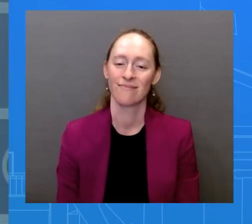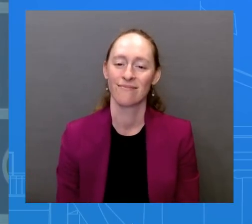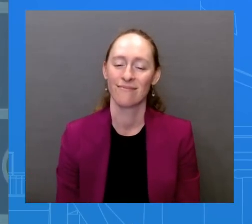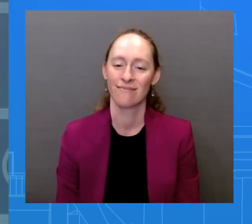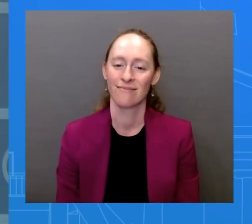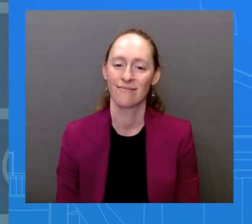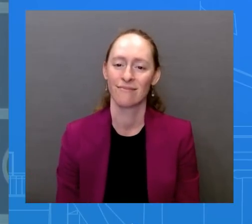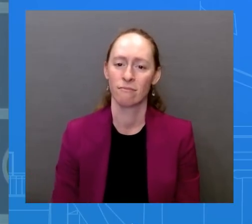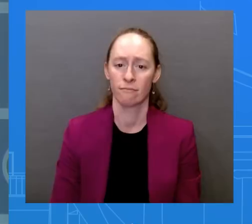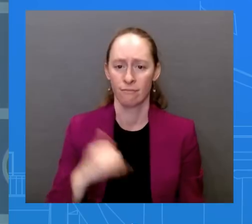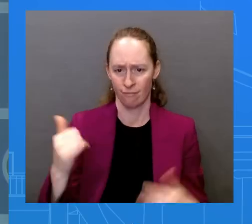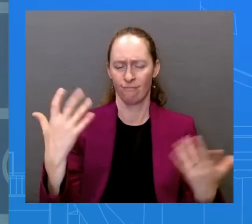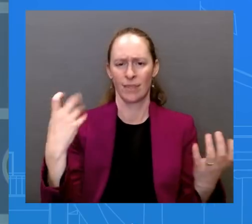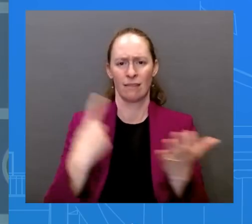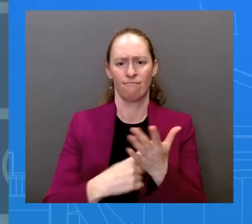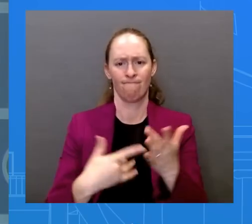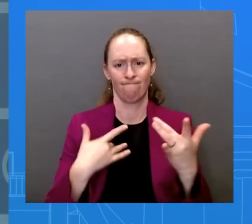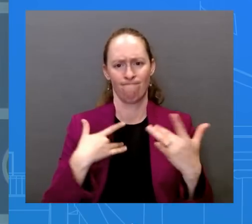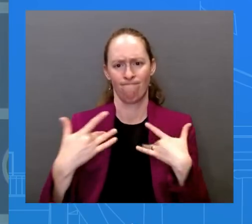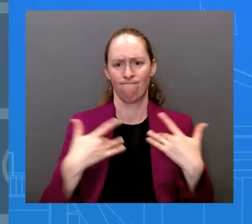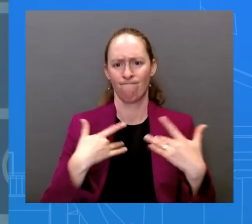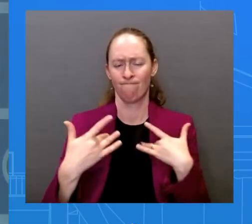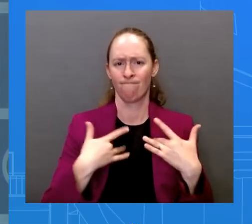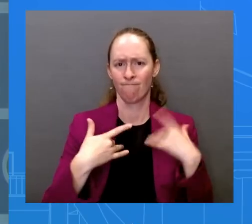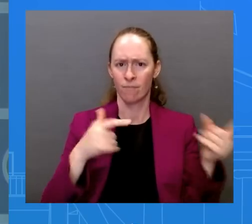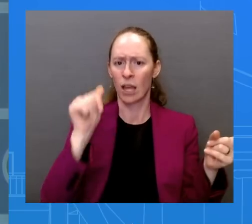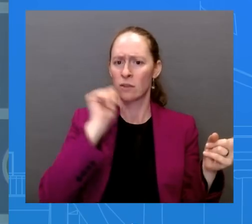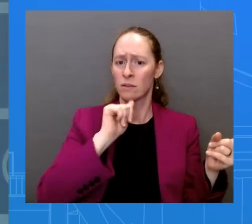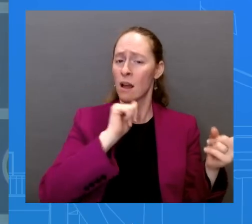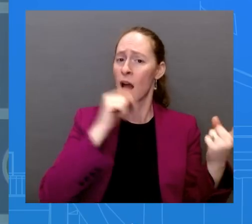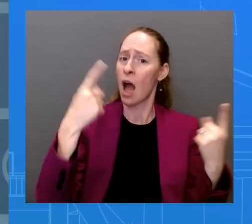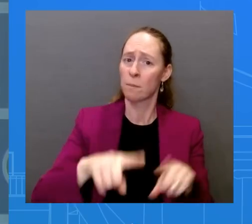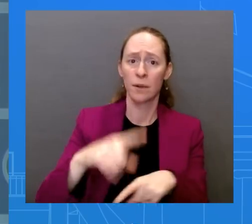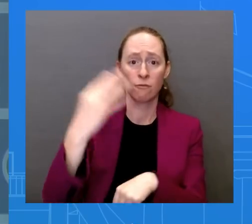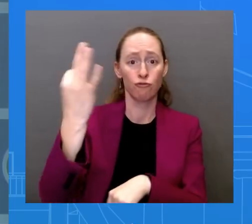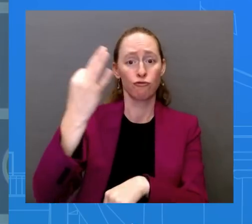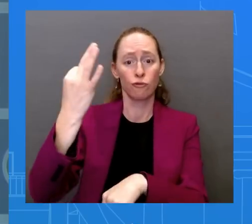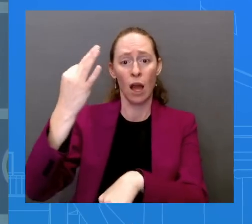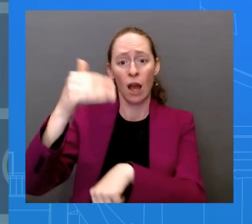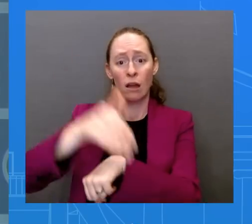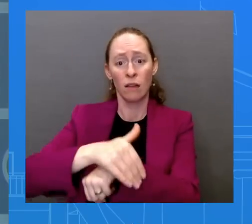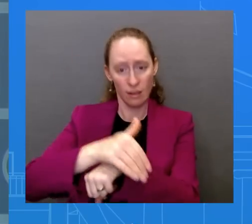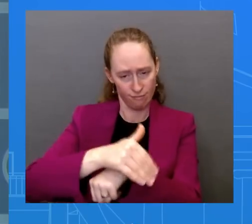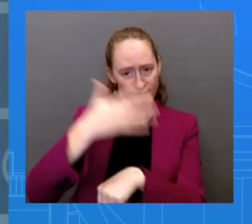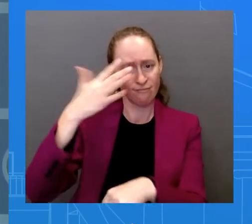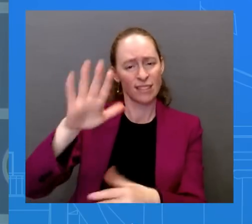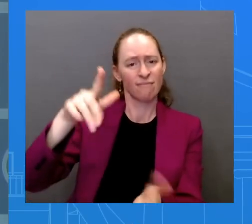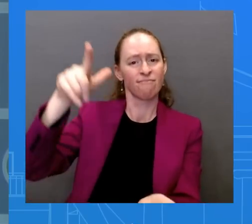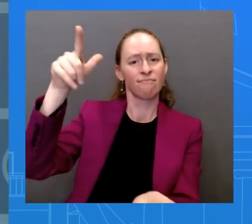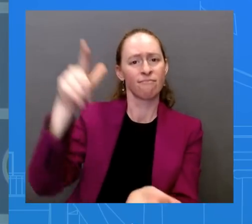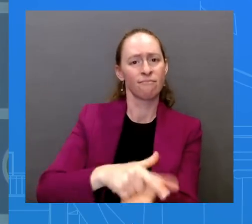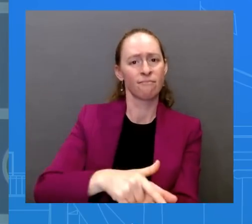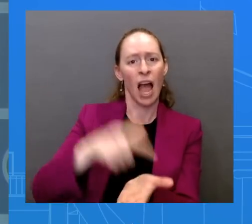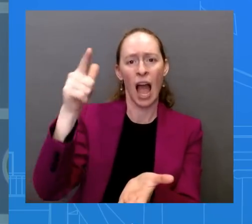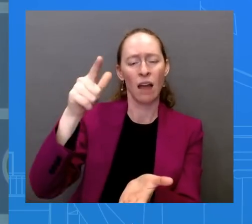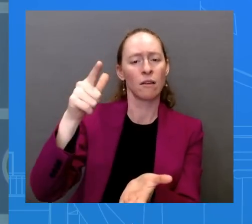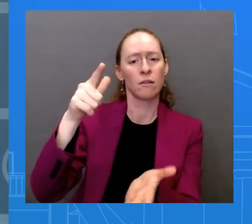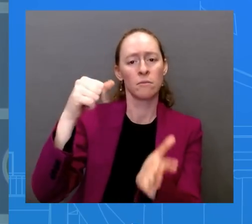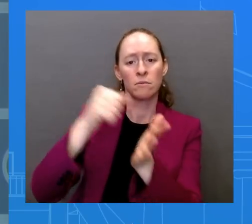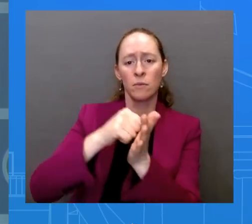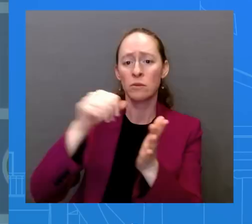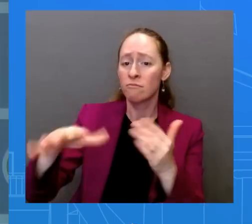Friday evening. This is a complete abortion ban, one that forces survivors of rape and incest to carry